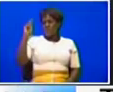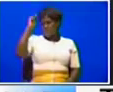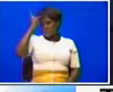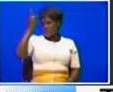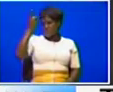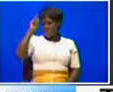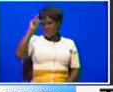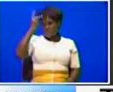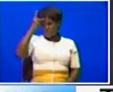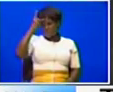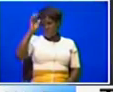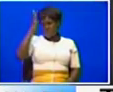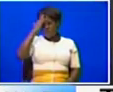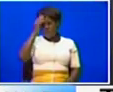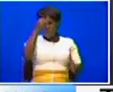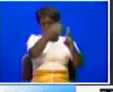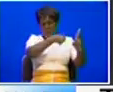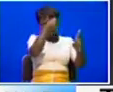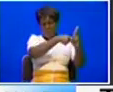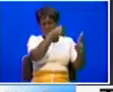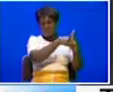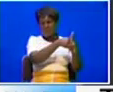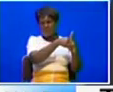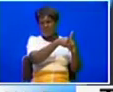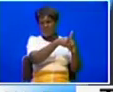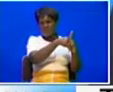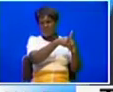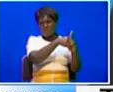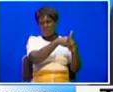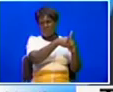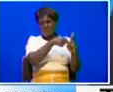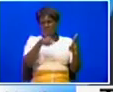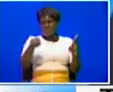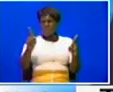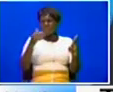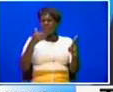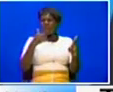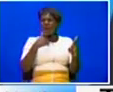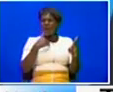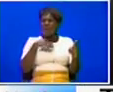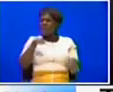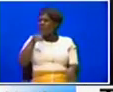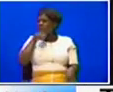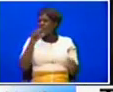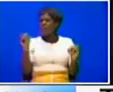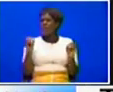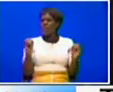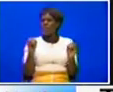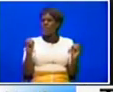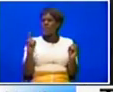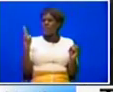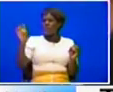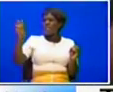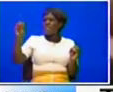Kidero knew the meaning of activism, he would not have as his presidential candidate Raila Odinga, who is the dean of